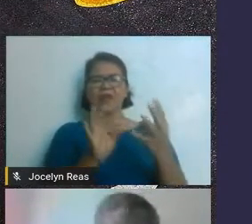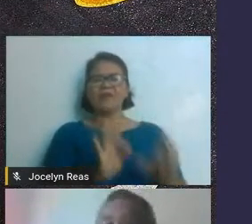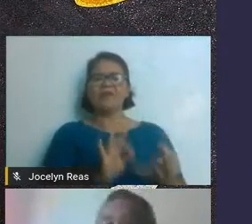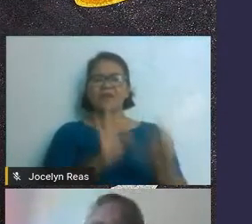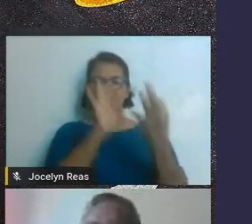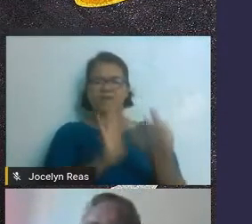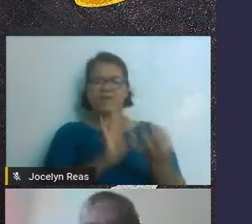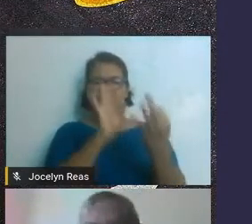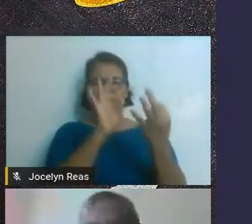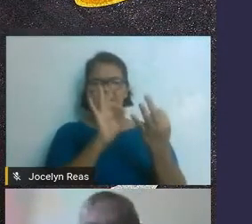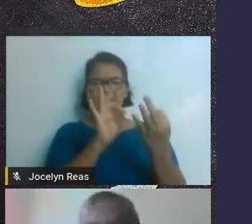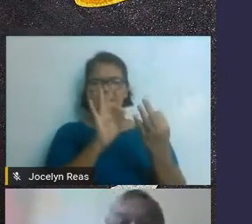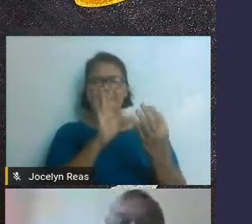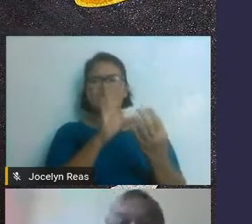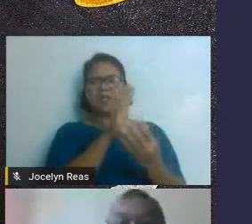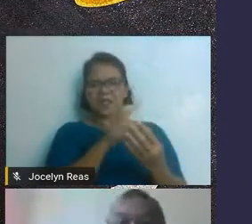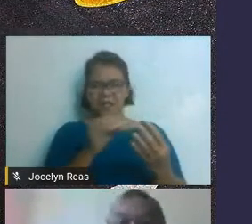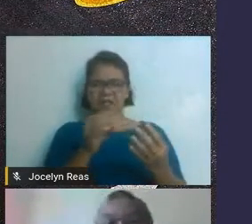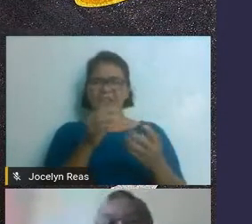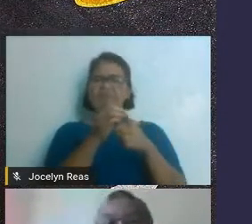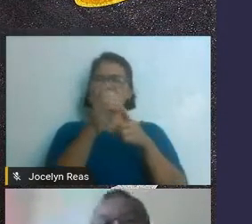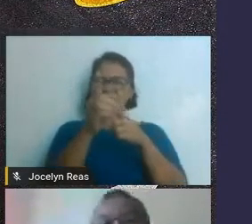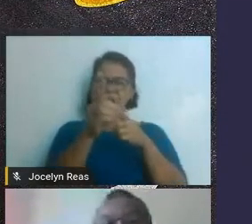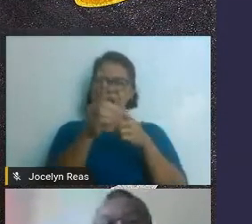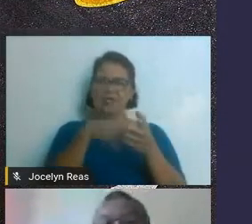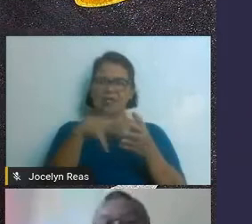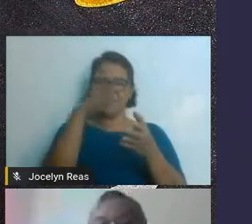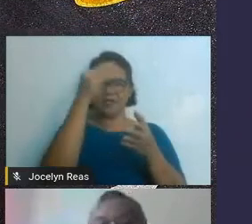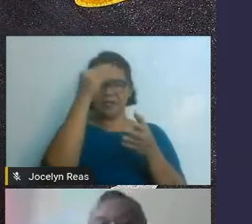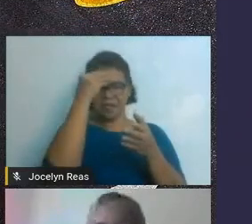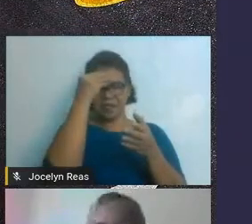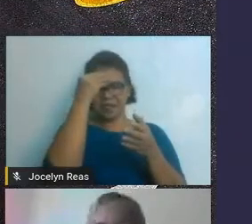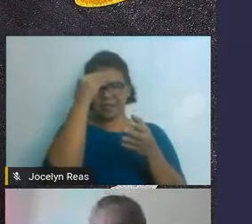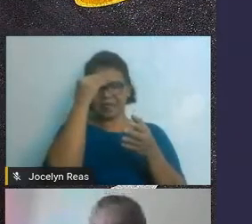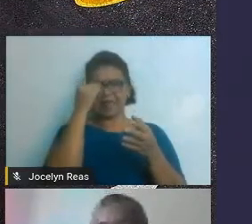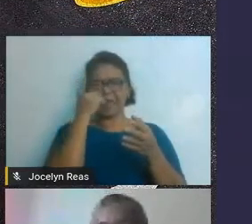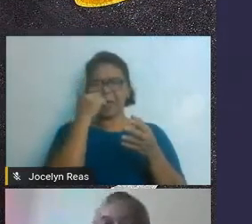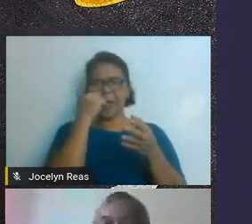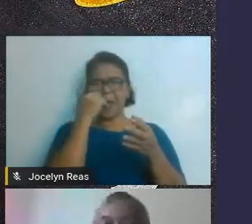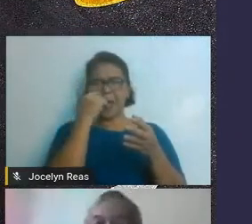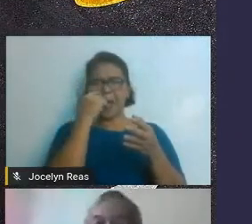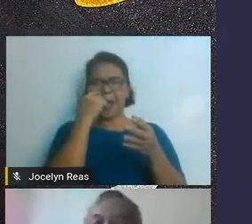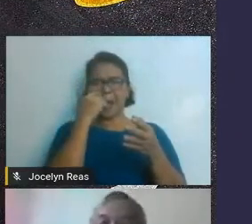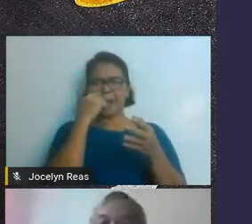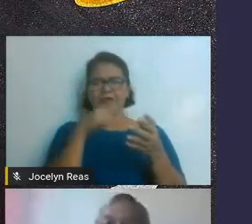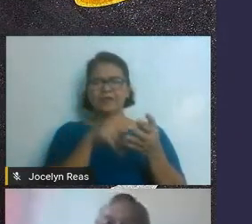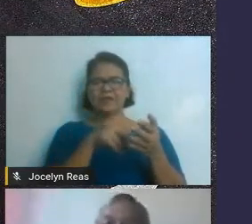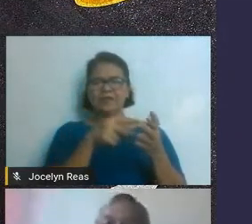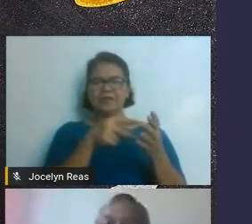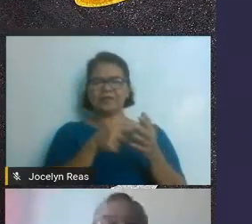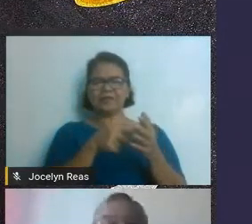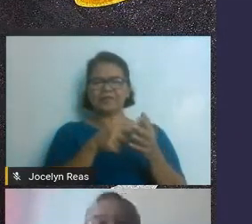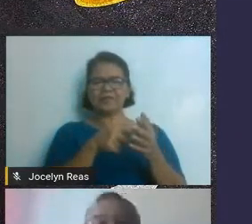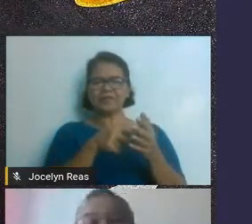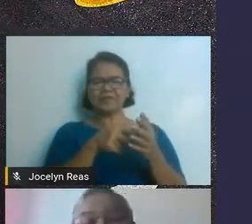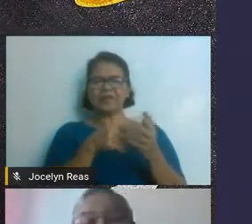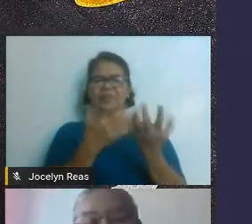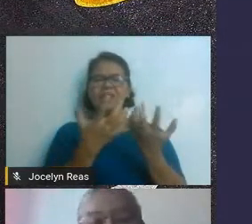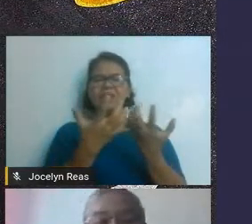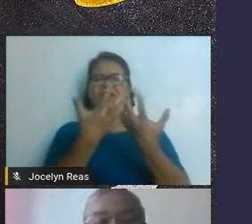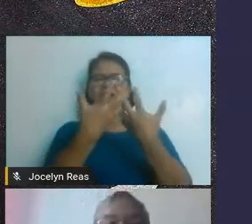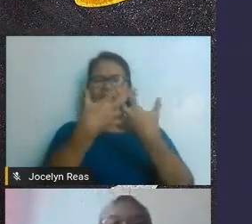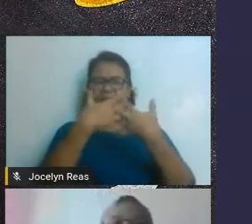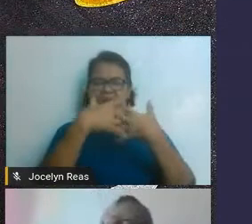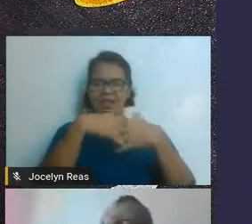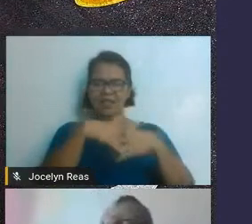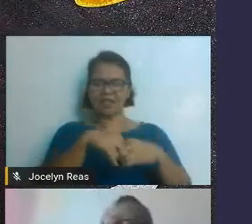distance learning. So, pag binagalo mo si distance and face-to-face learning, you will be doing blended learning. And